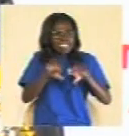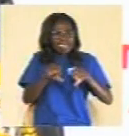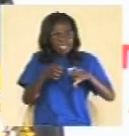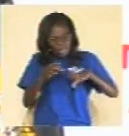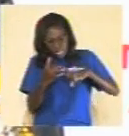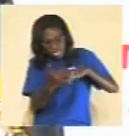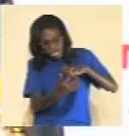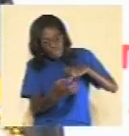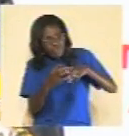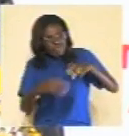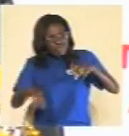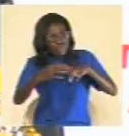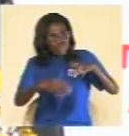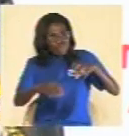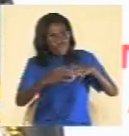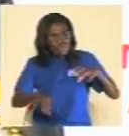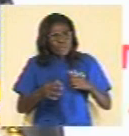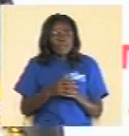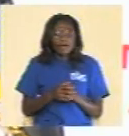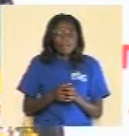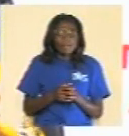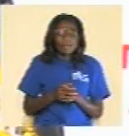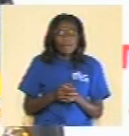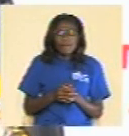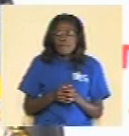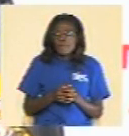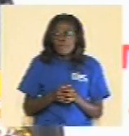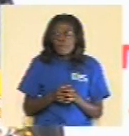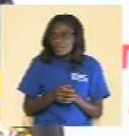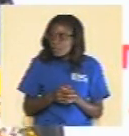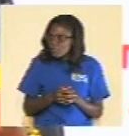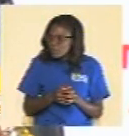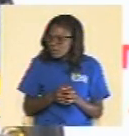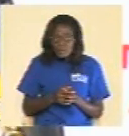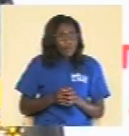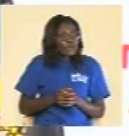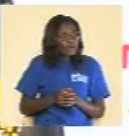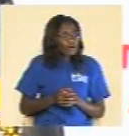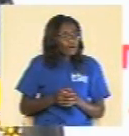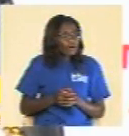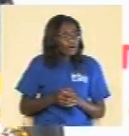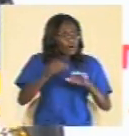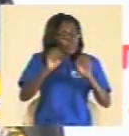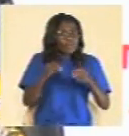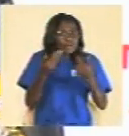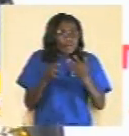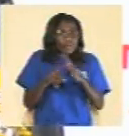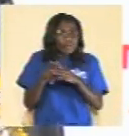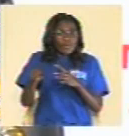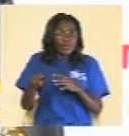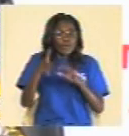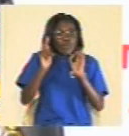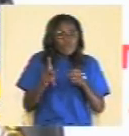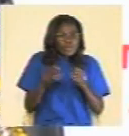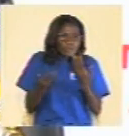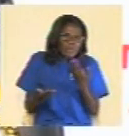fingers. Although in some cases, because also of vascular problem, which is blood vessels, that can happen. Then you can actually